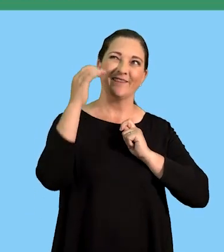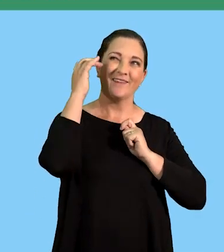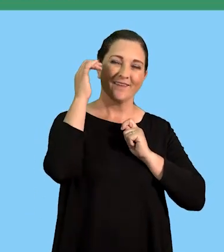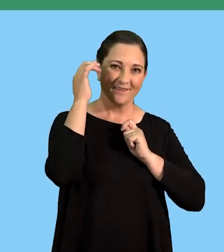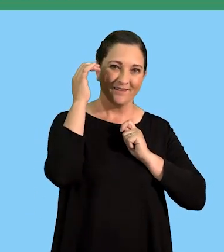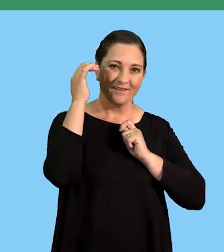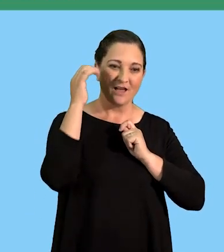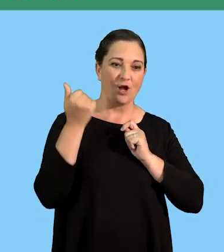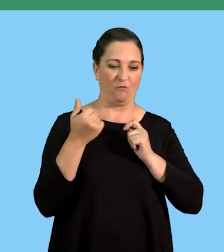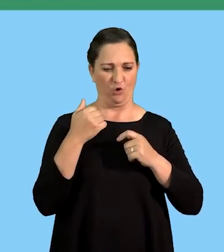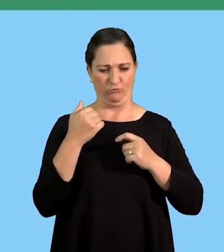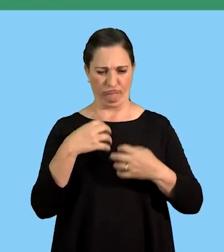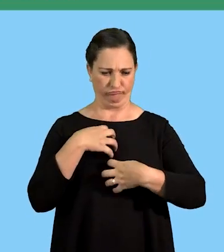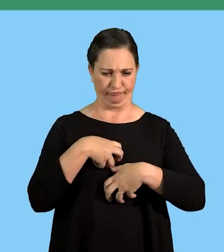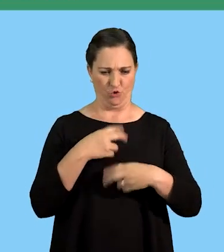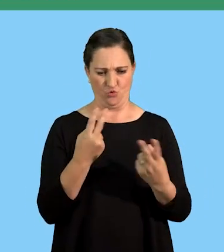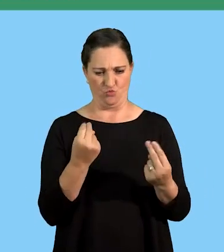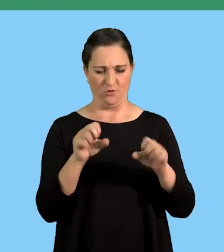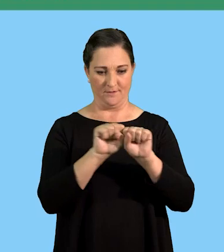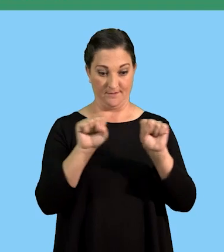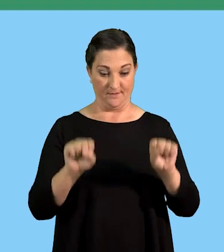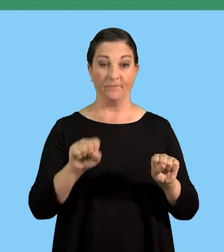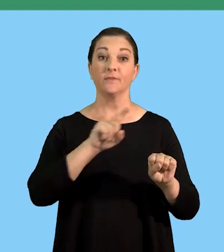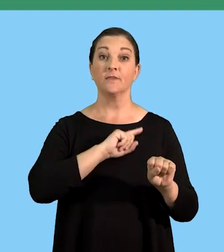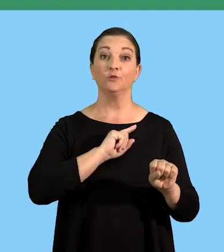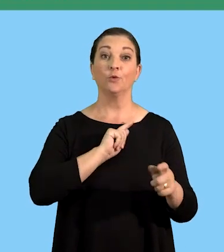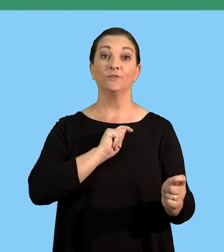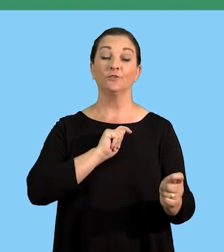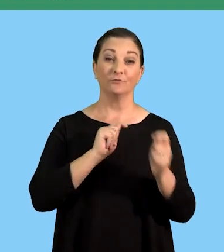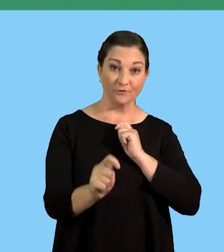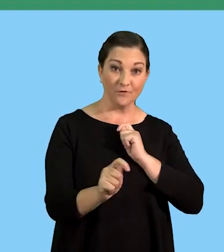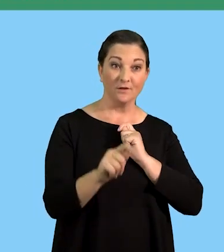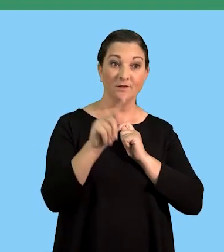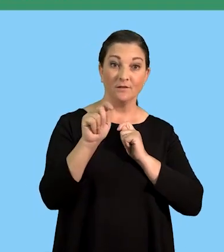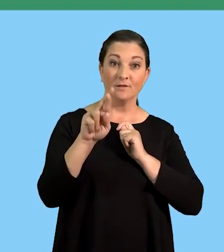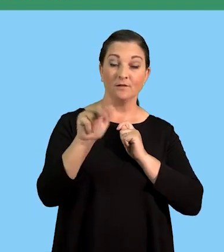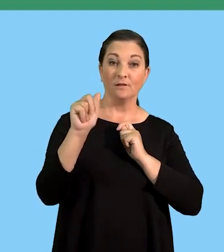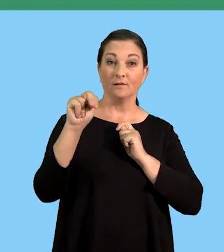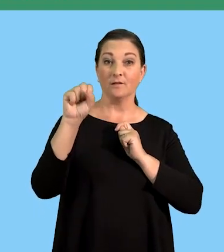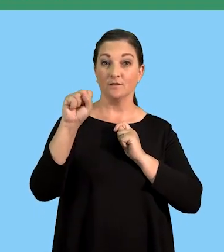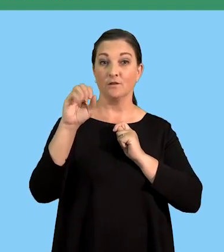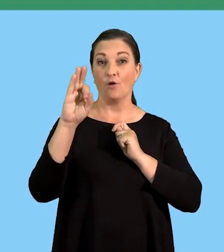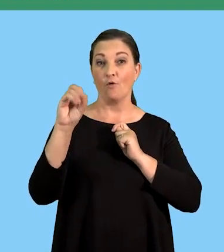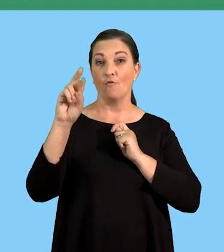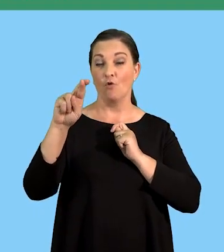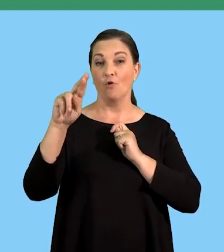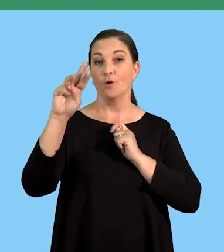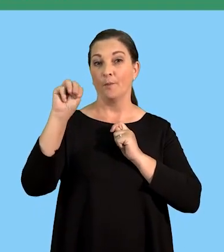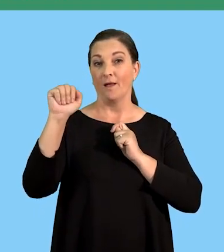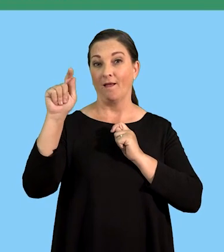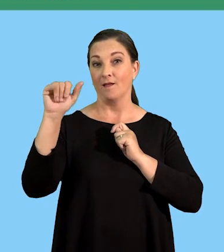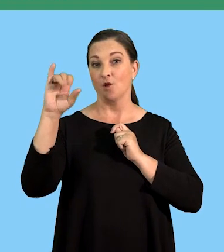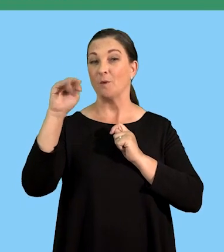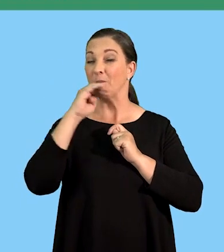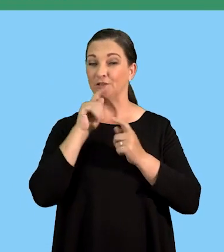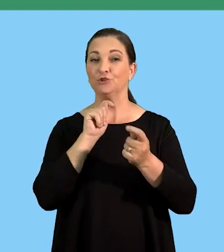thinking towards adopting to the new system. So transformation has to do with change, obviously.